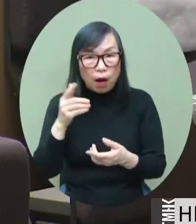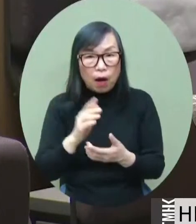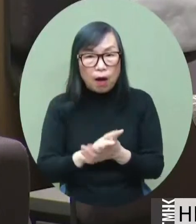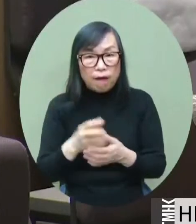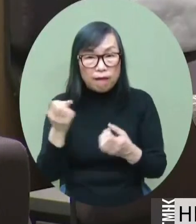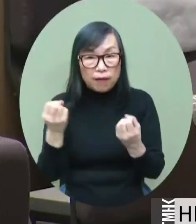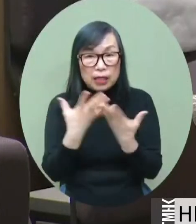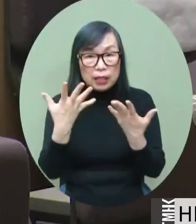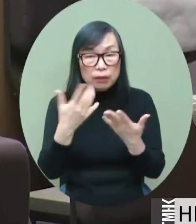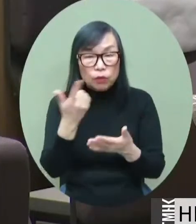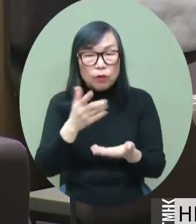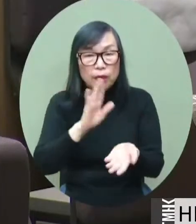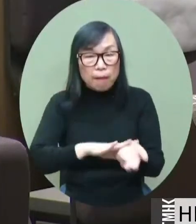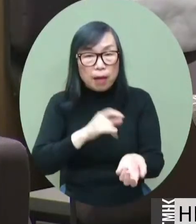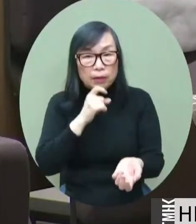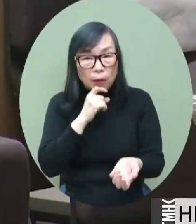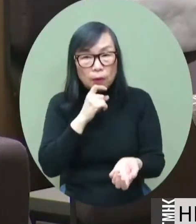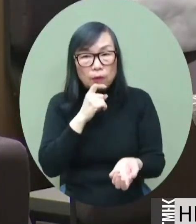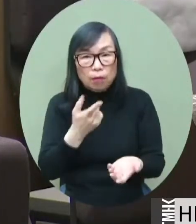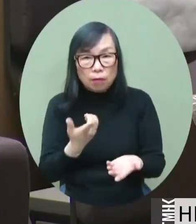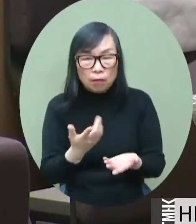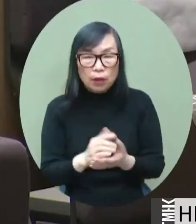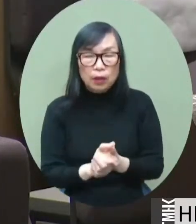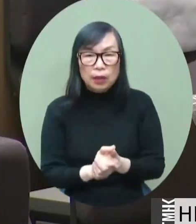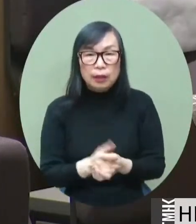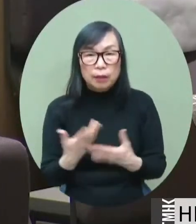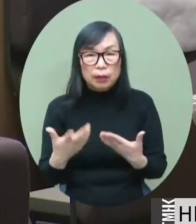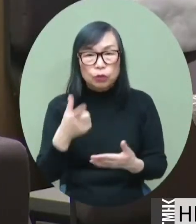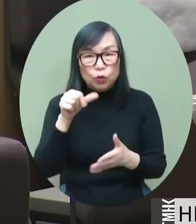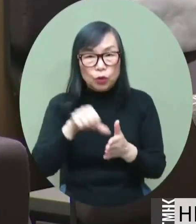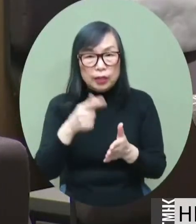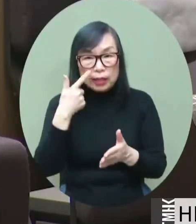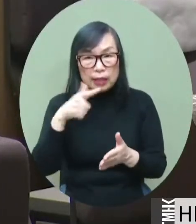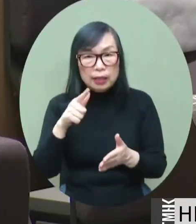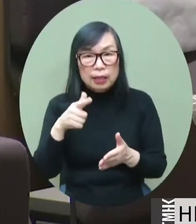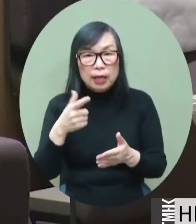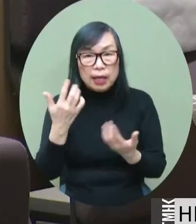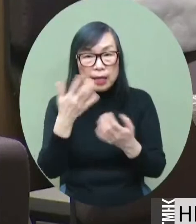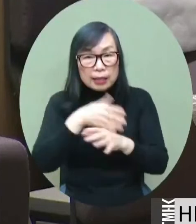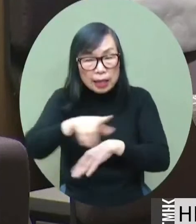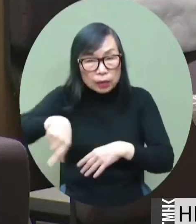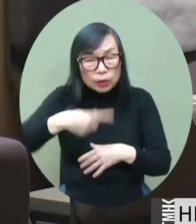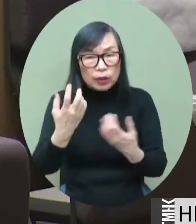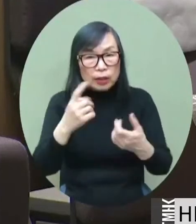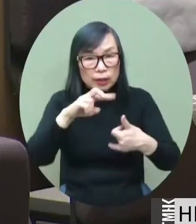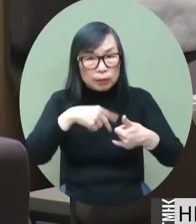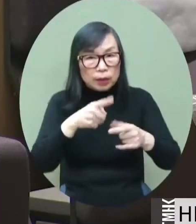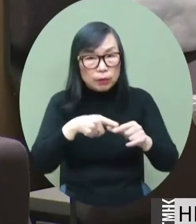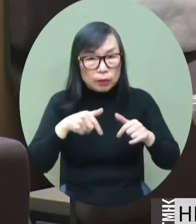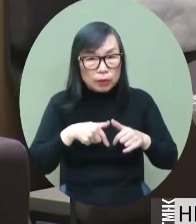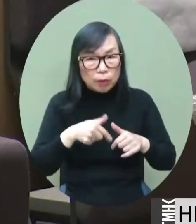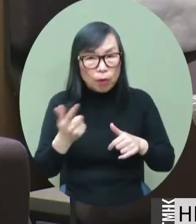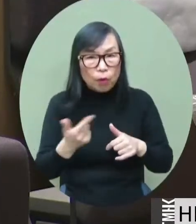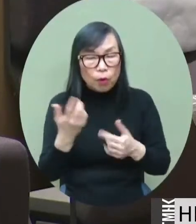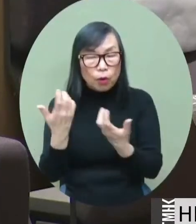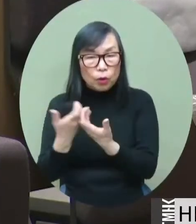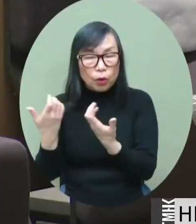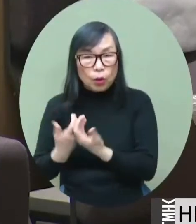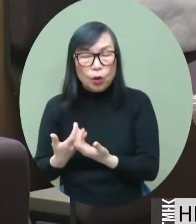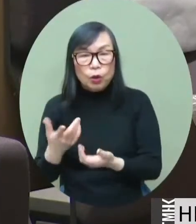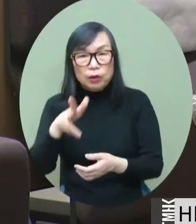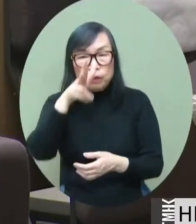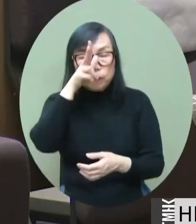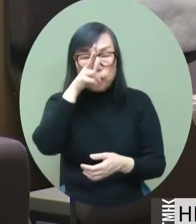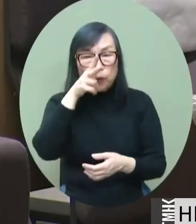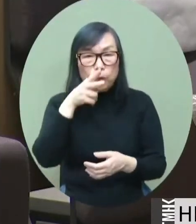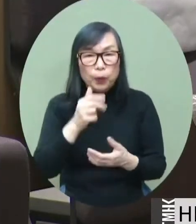do you expect to identify, and how will you cope with the large number of possible positive cases identified? And then